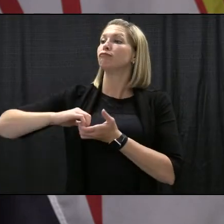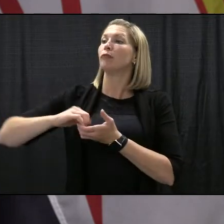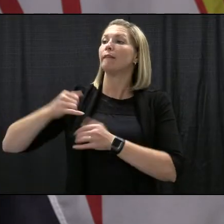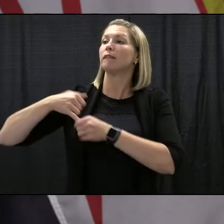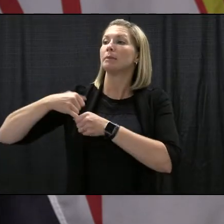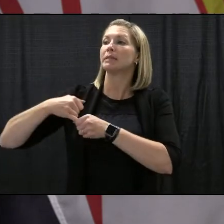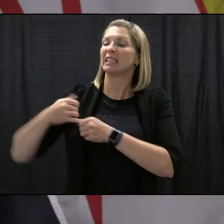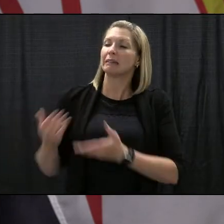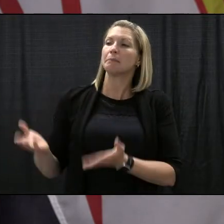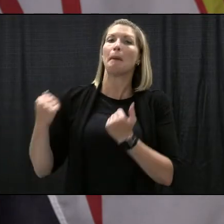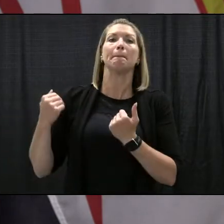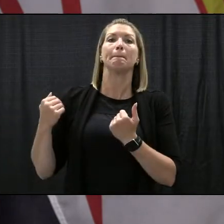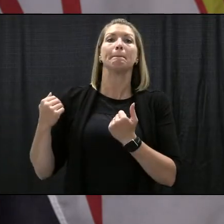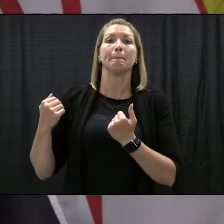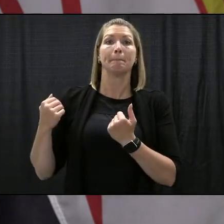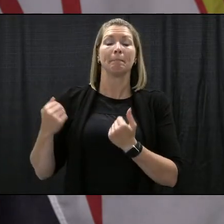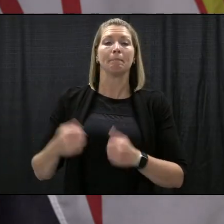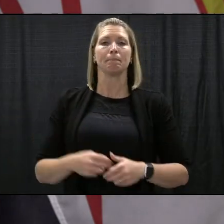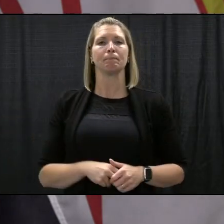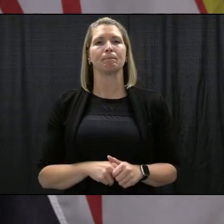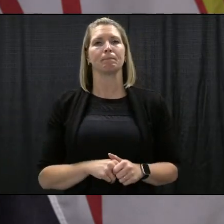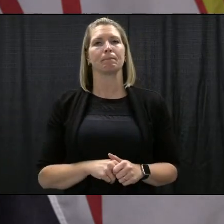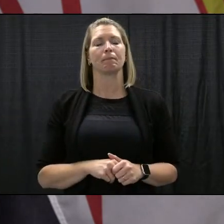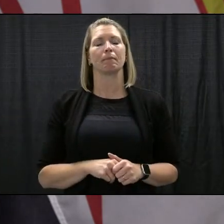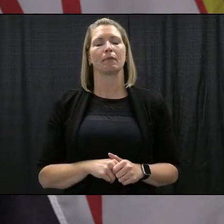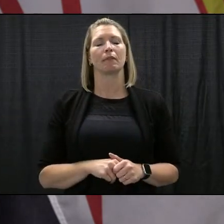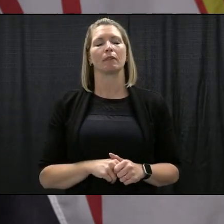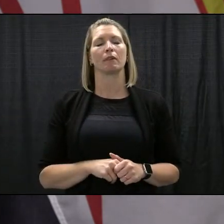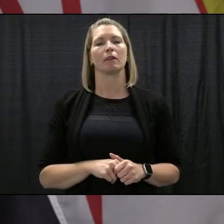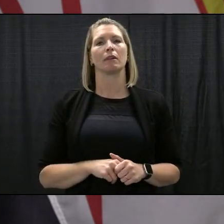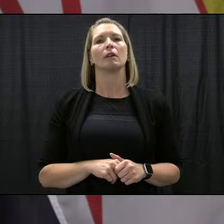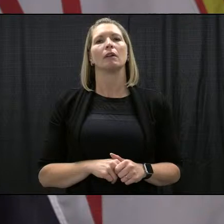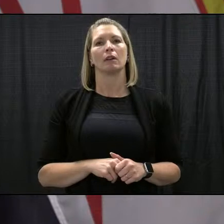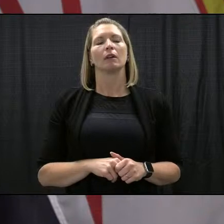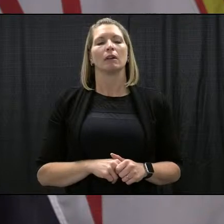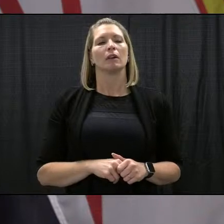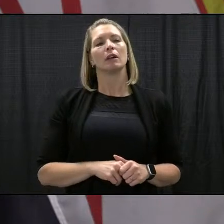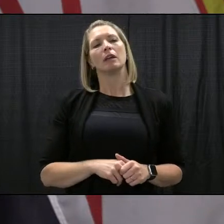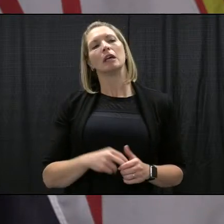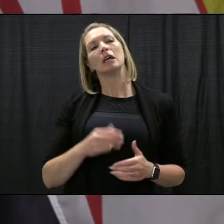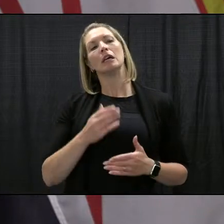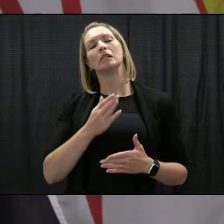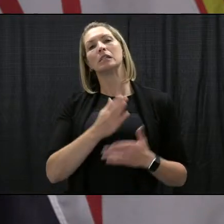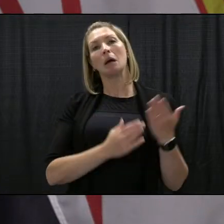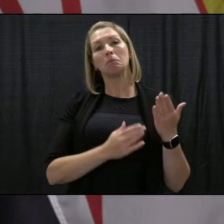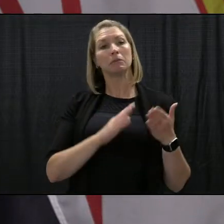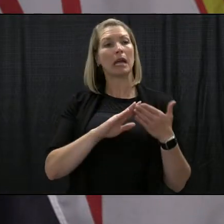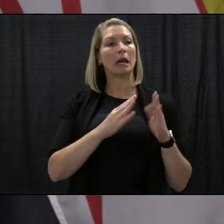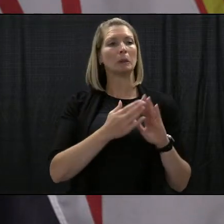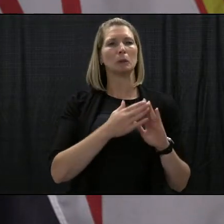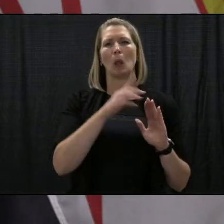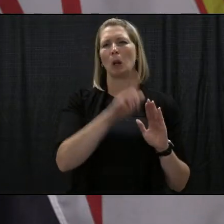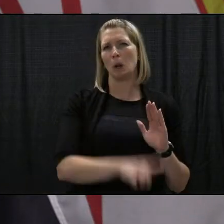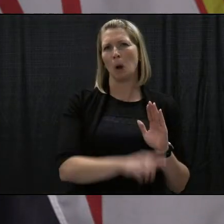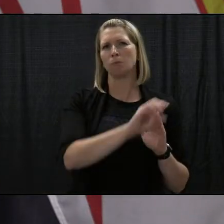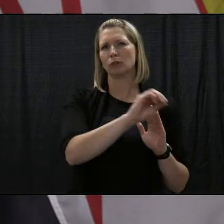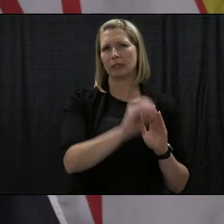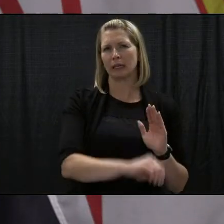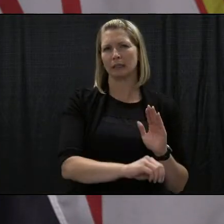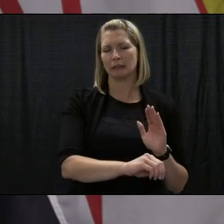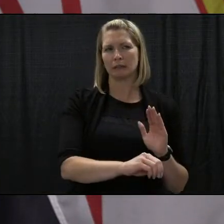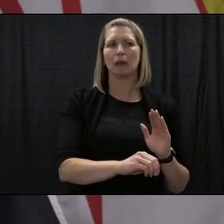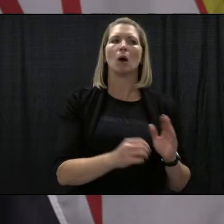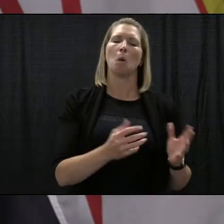can still spark an outbreak in a setting where there are largely unvaccinated or partially vaccinated individuals in attendance, and it would be